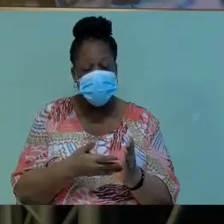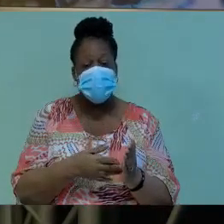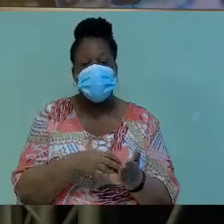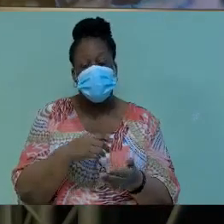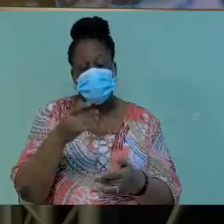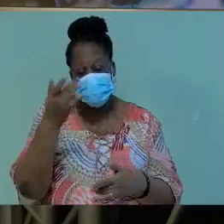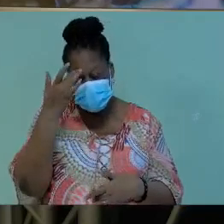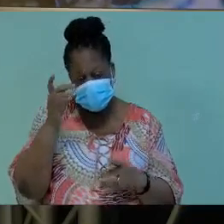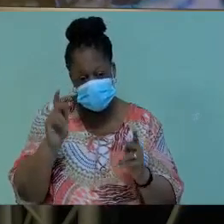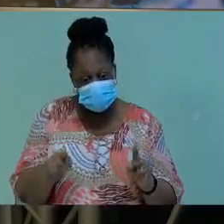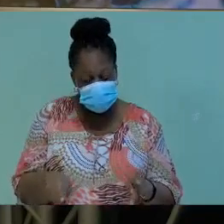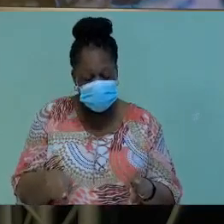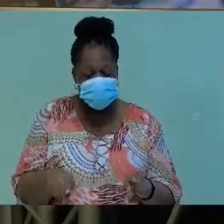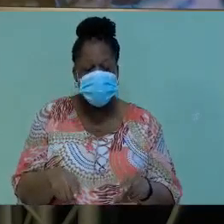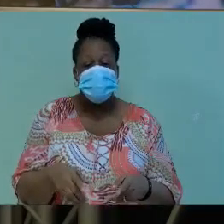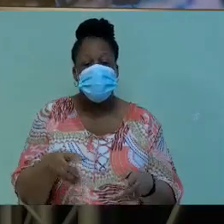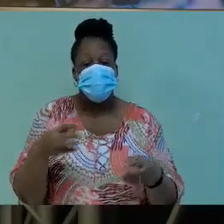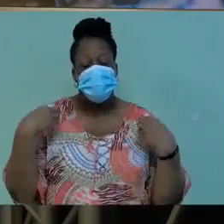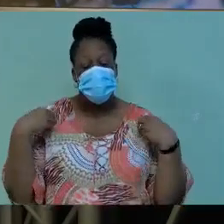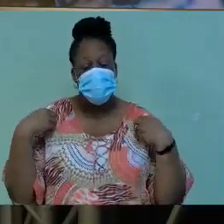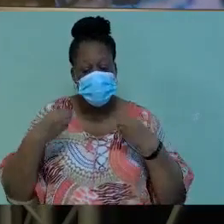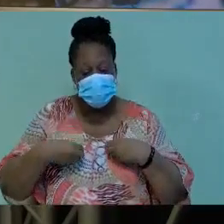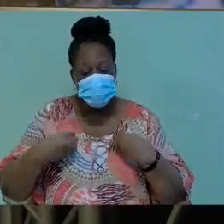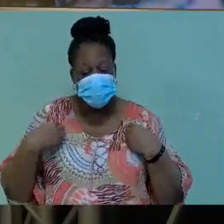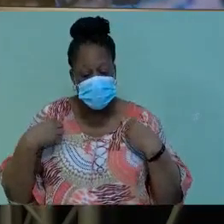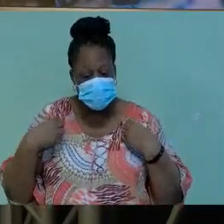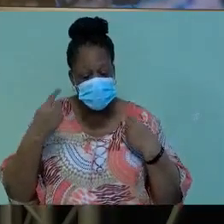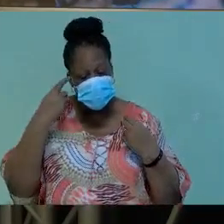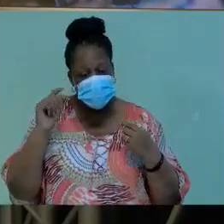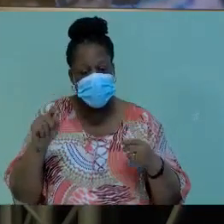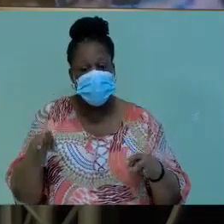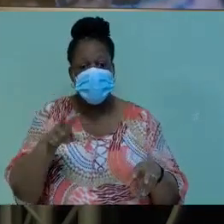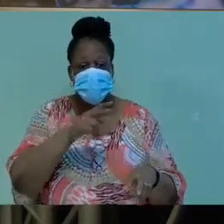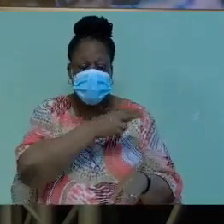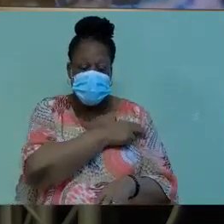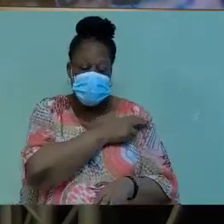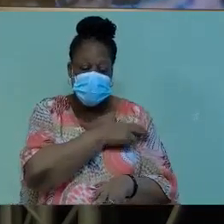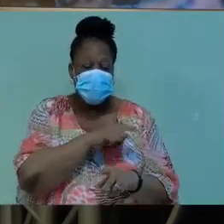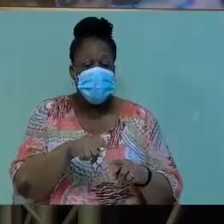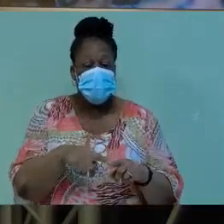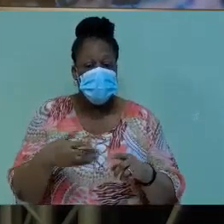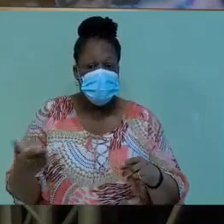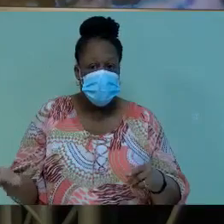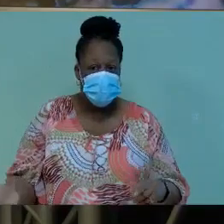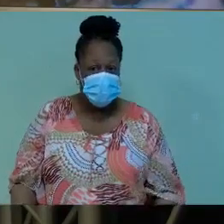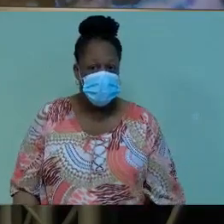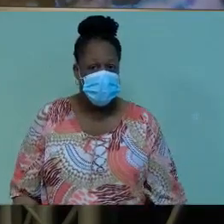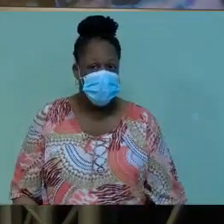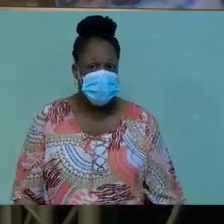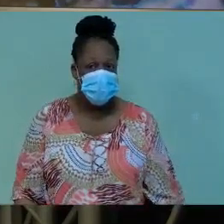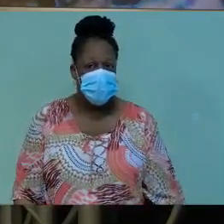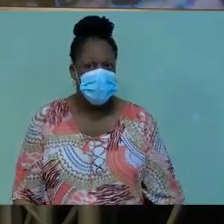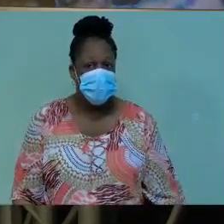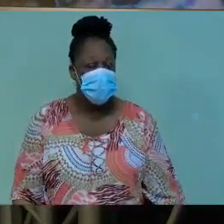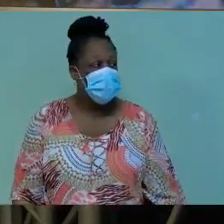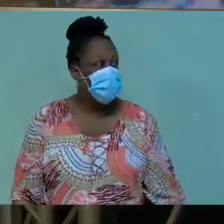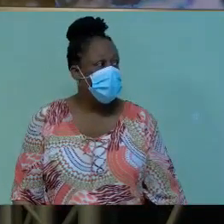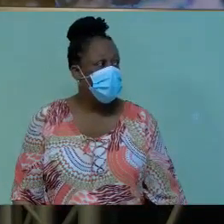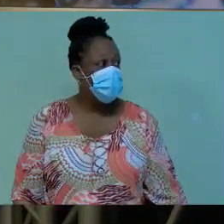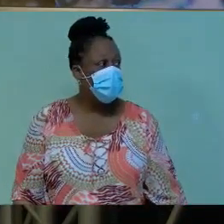As stated previously, the Accountant General Department continues to discharge its primary responsibilities and duties, including